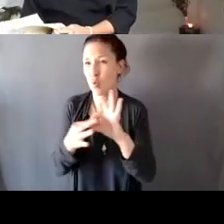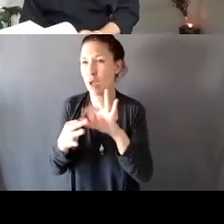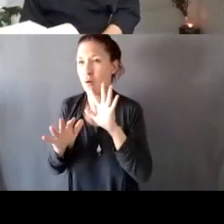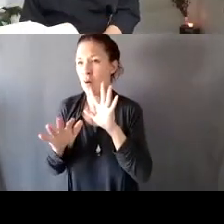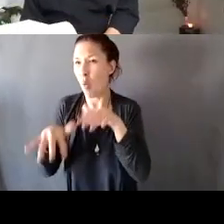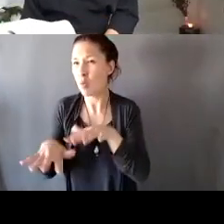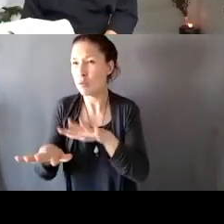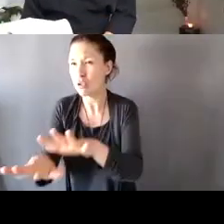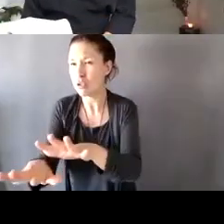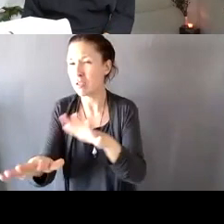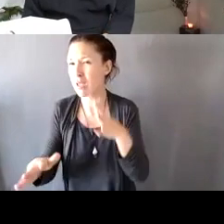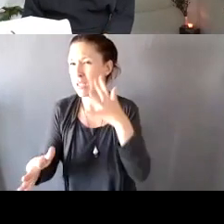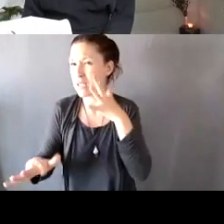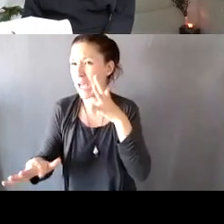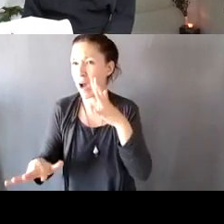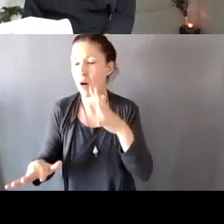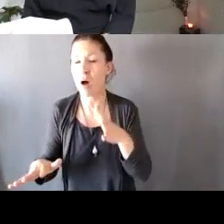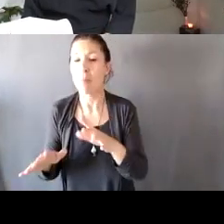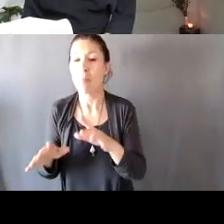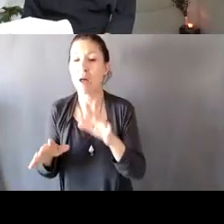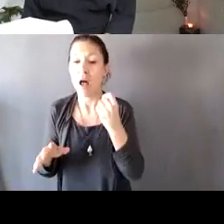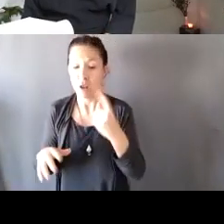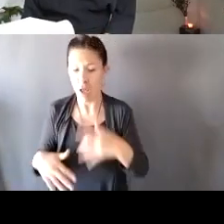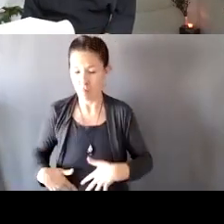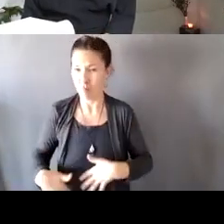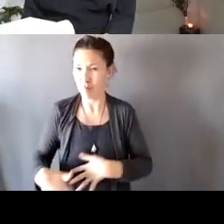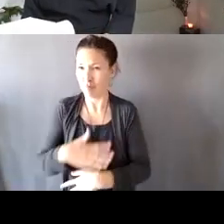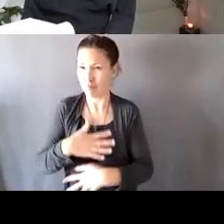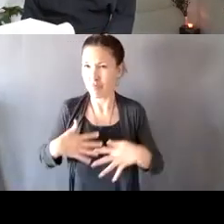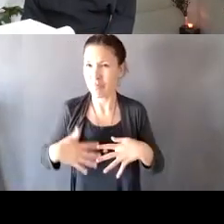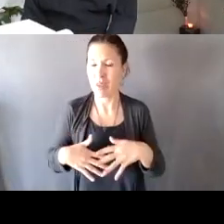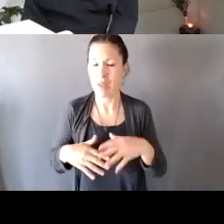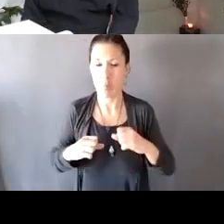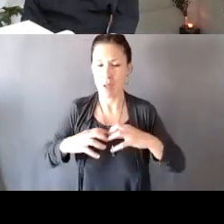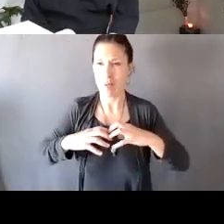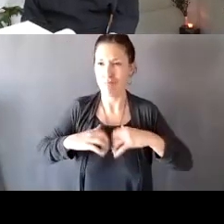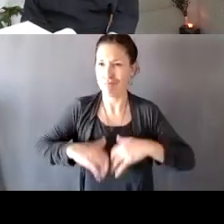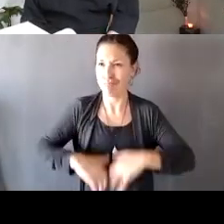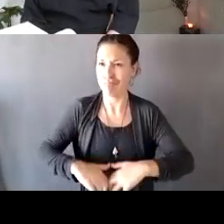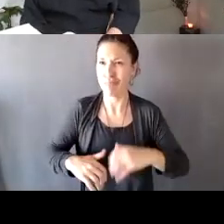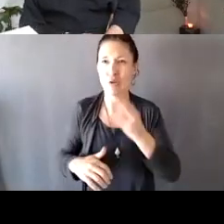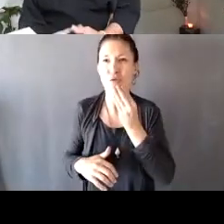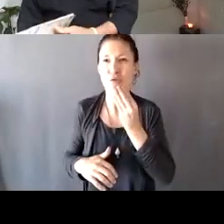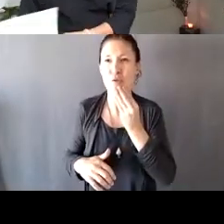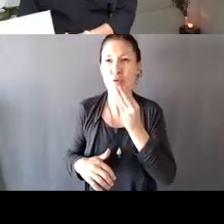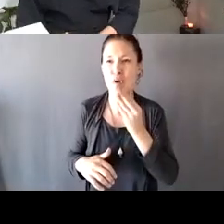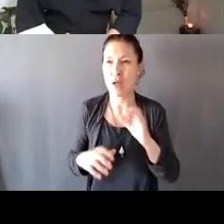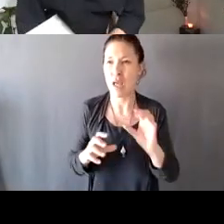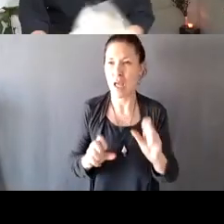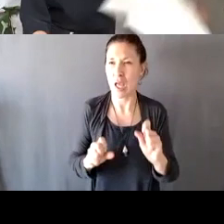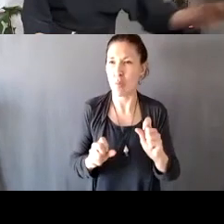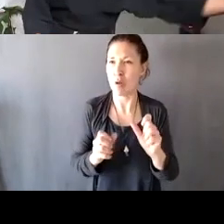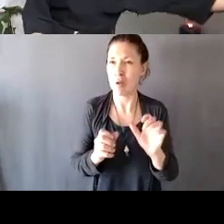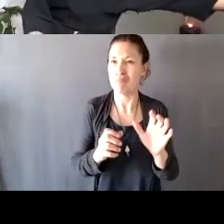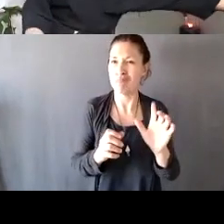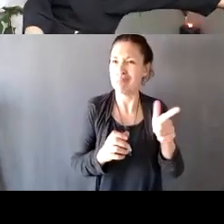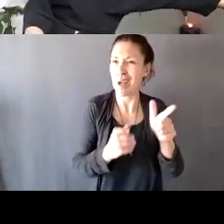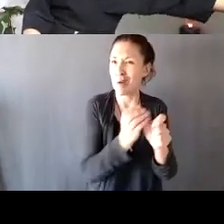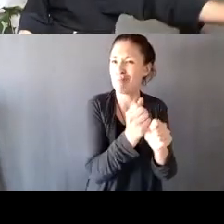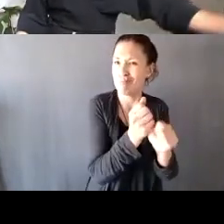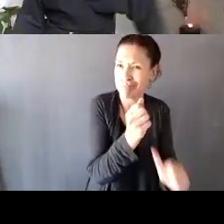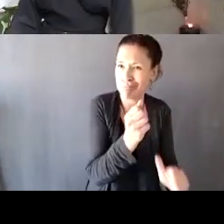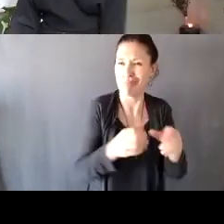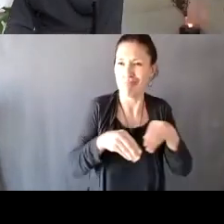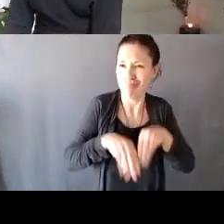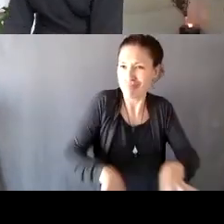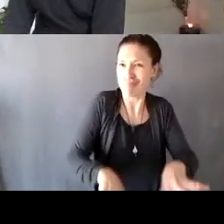while directing waste. So the mudra here is the two hands doing this movement.